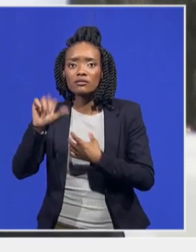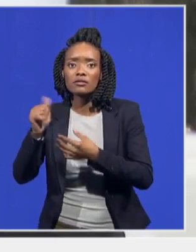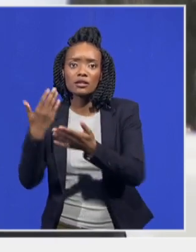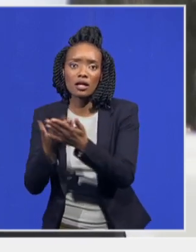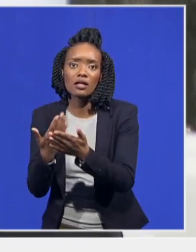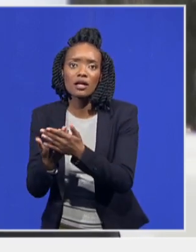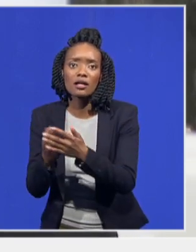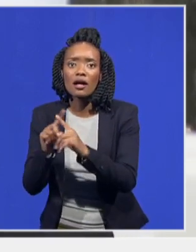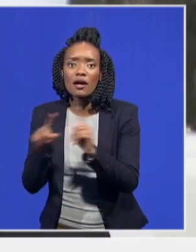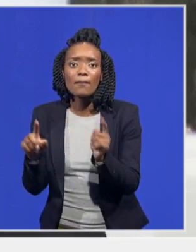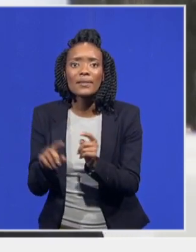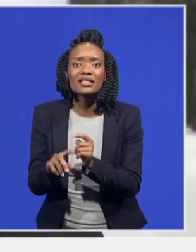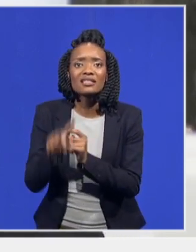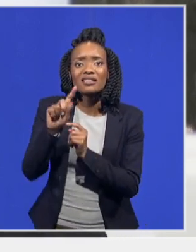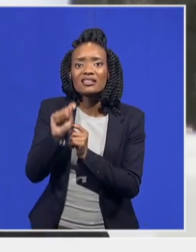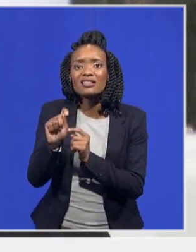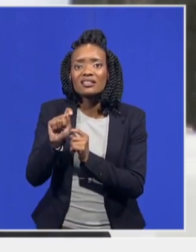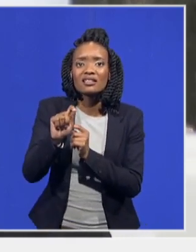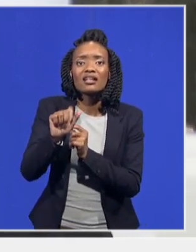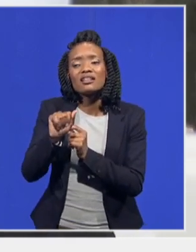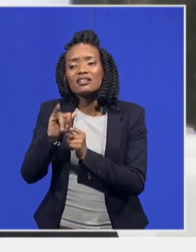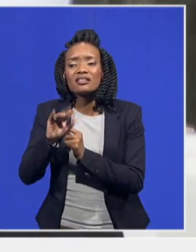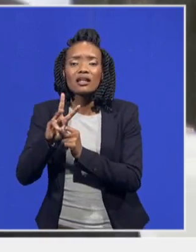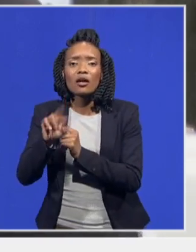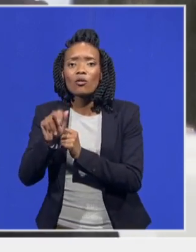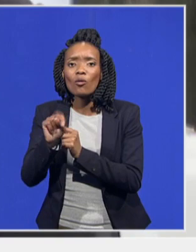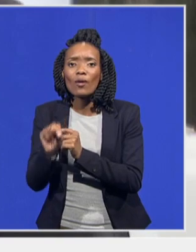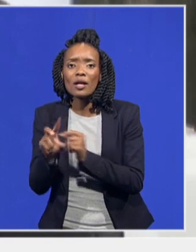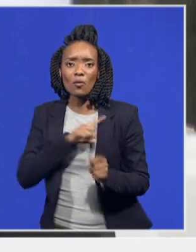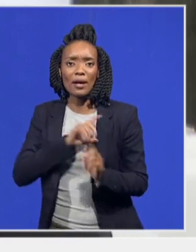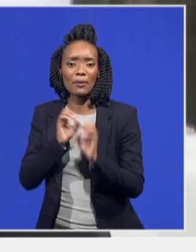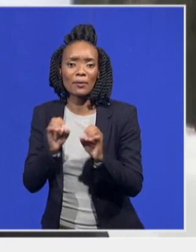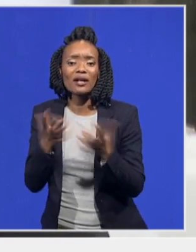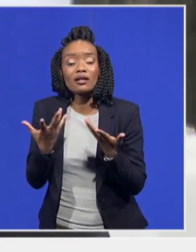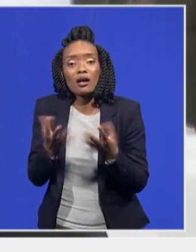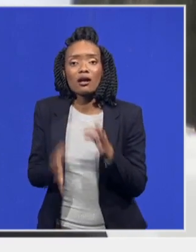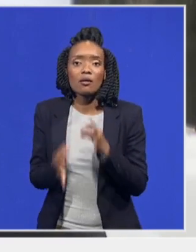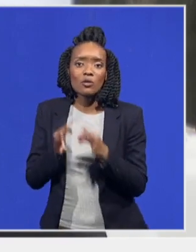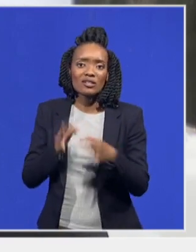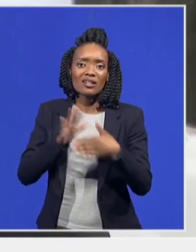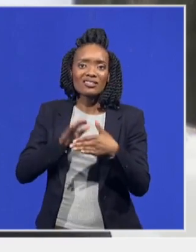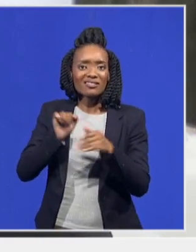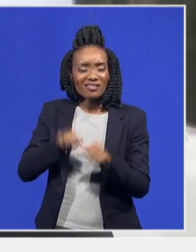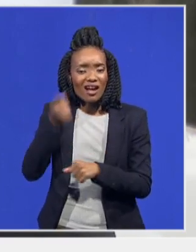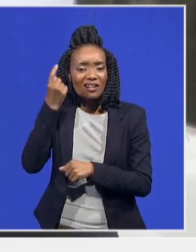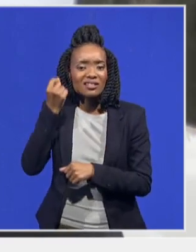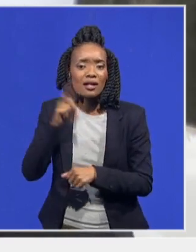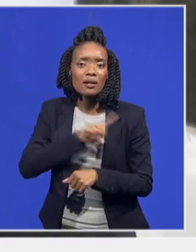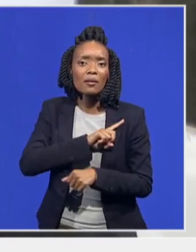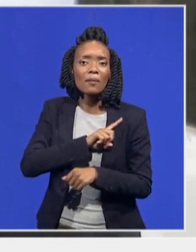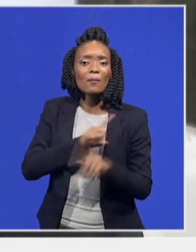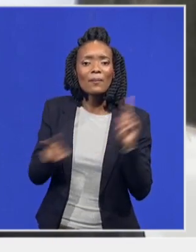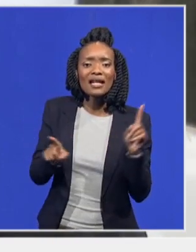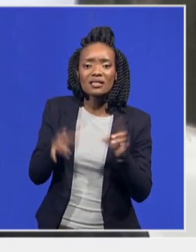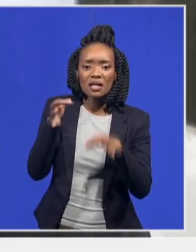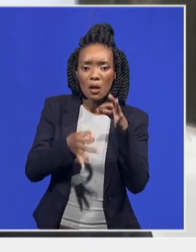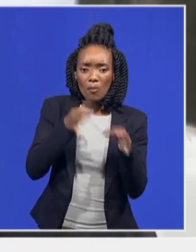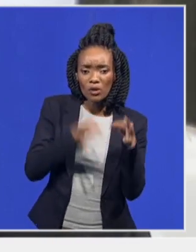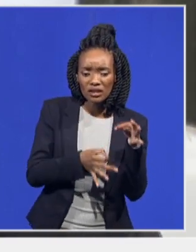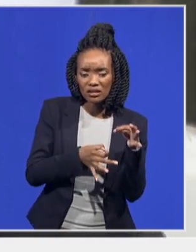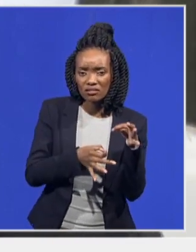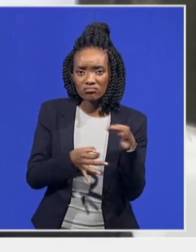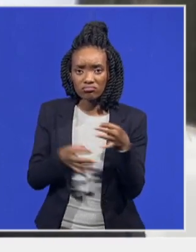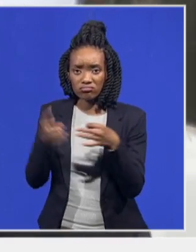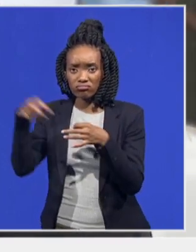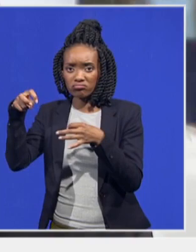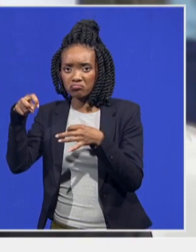know, political reason. Political has nothing to do with tourism. So I